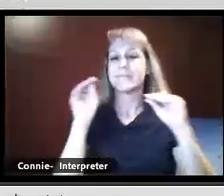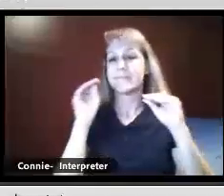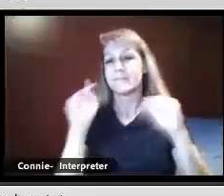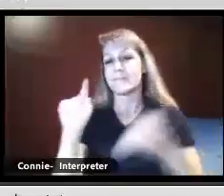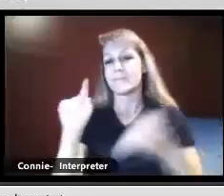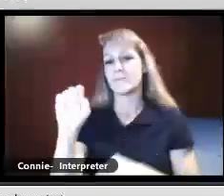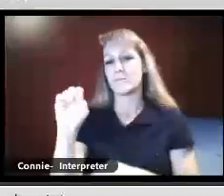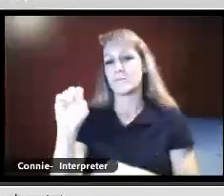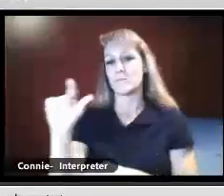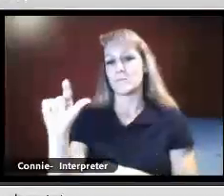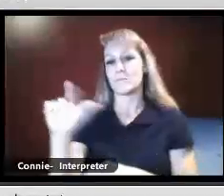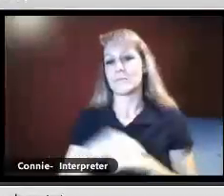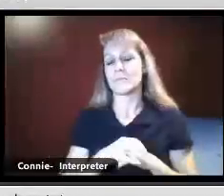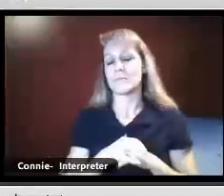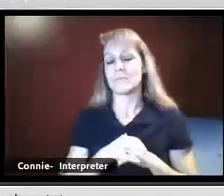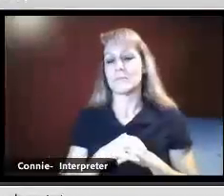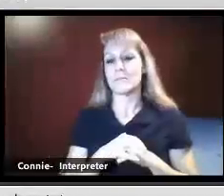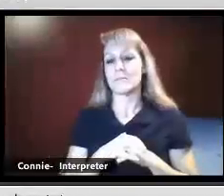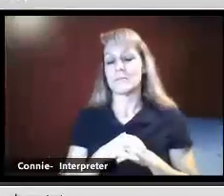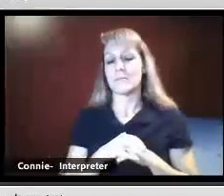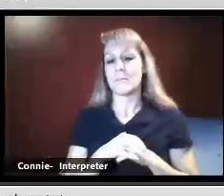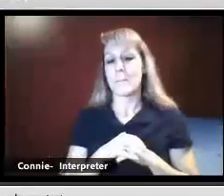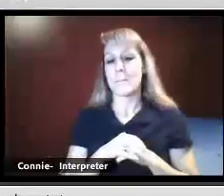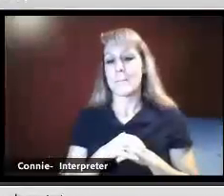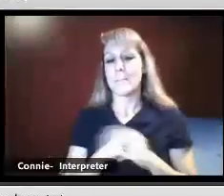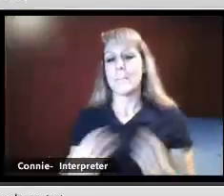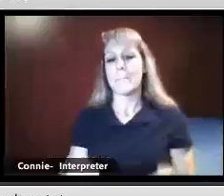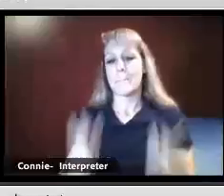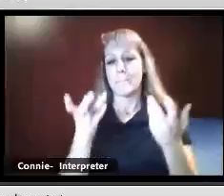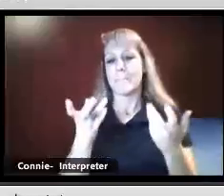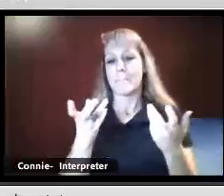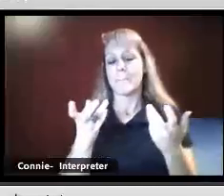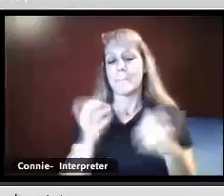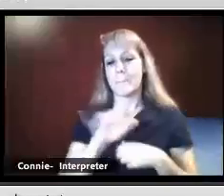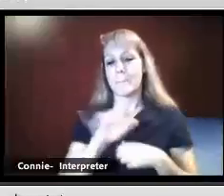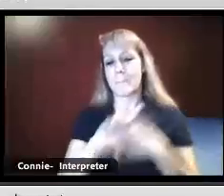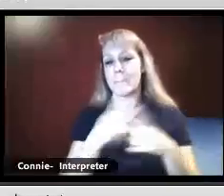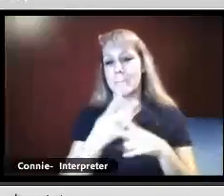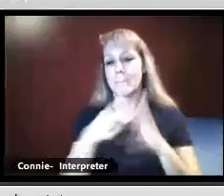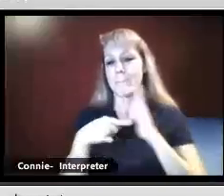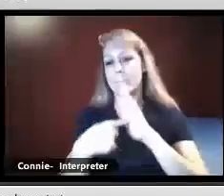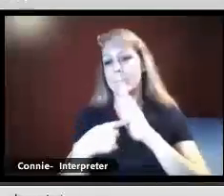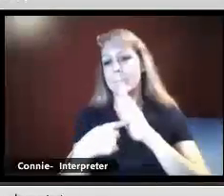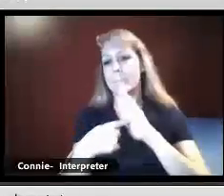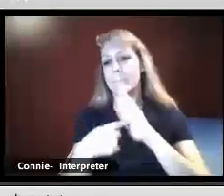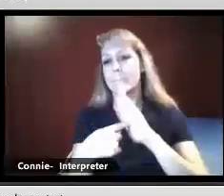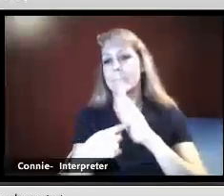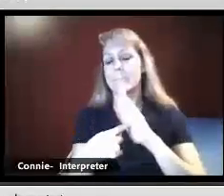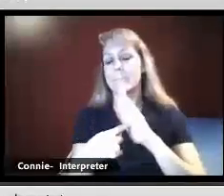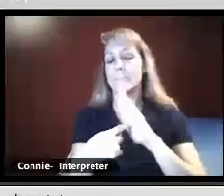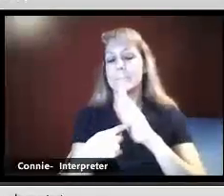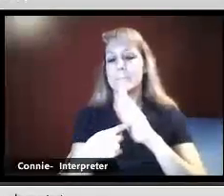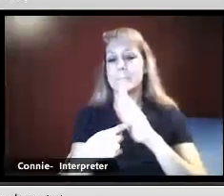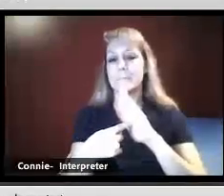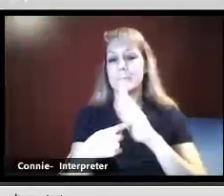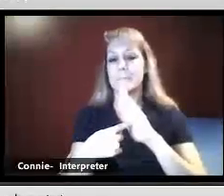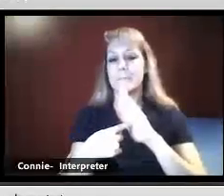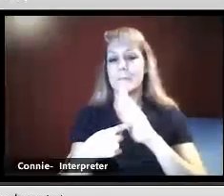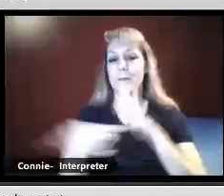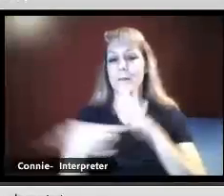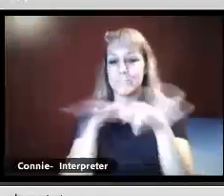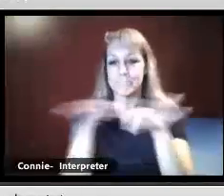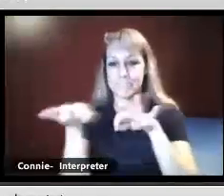and because many of the kinds of examples that are offered and their verbal